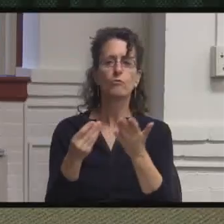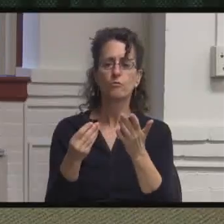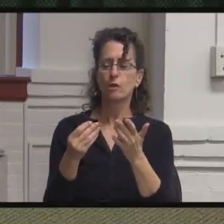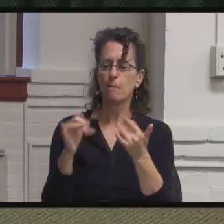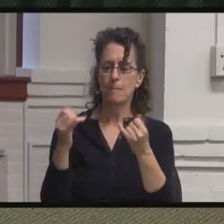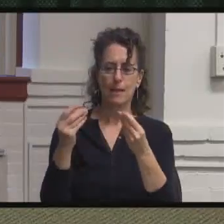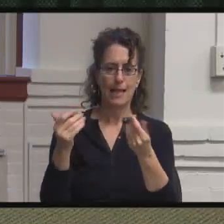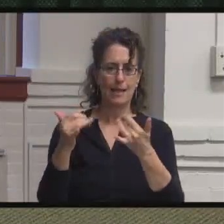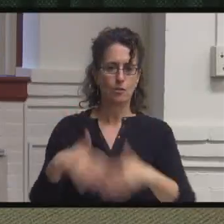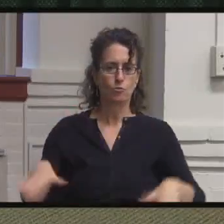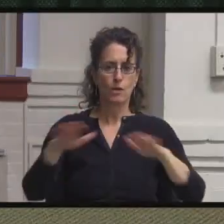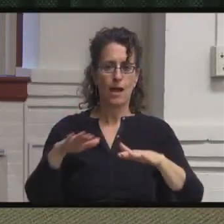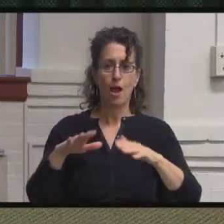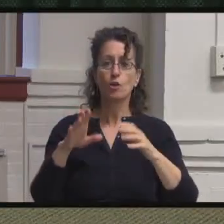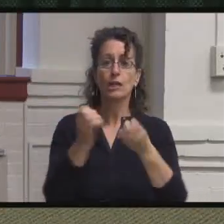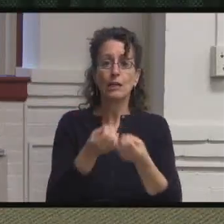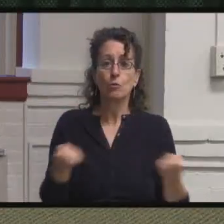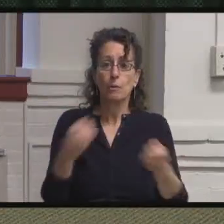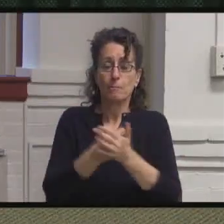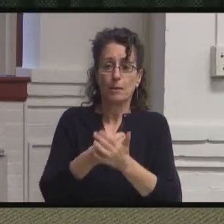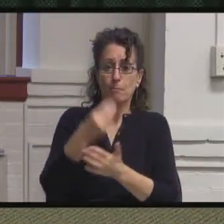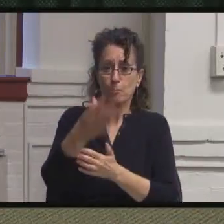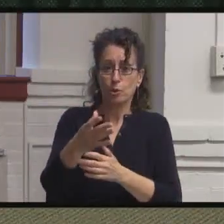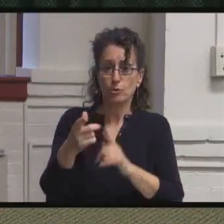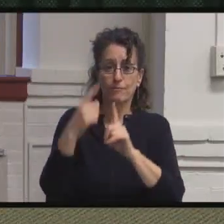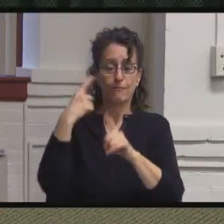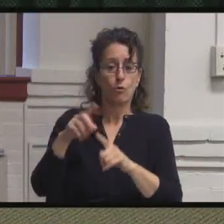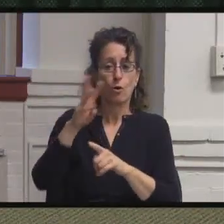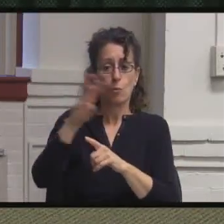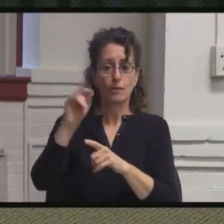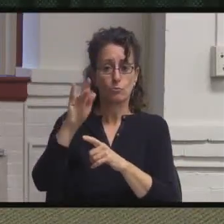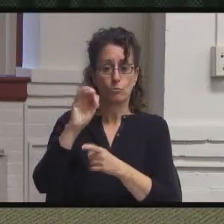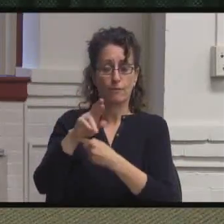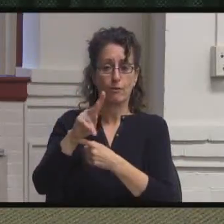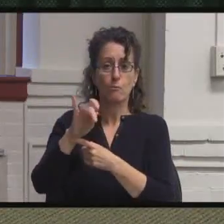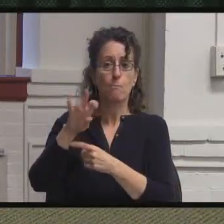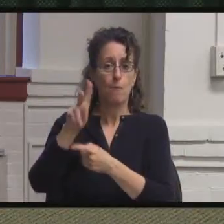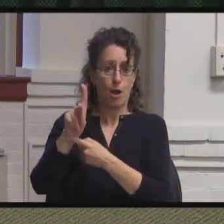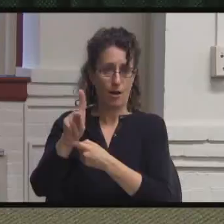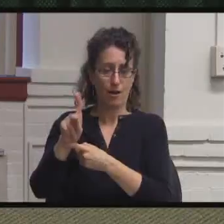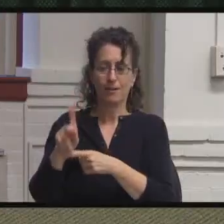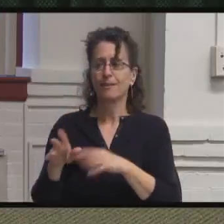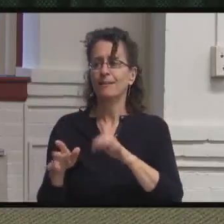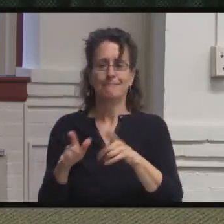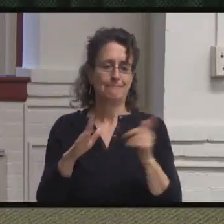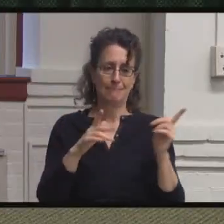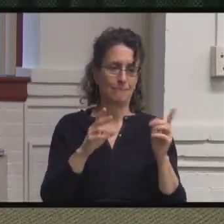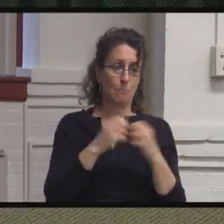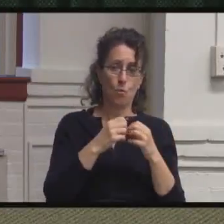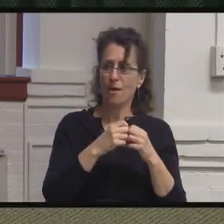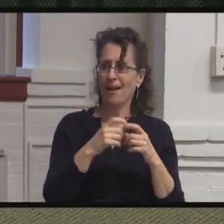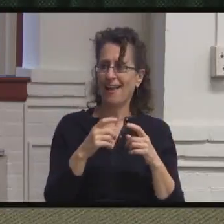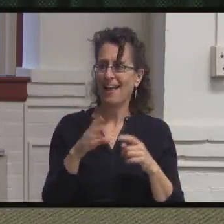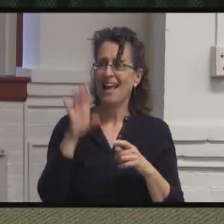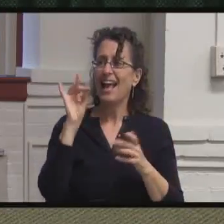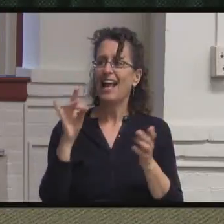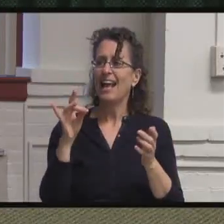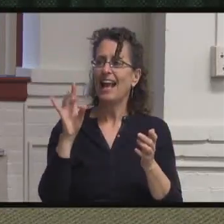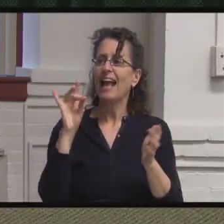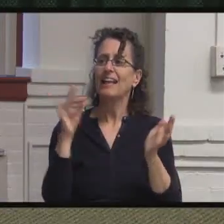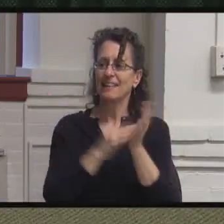equipment for the West River Park from New England Recreation Group in the amount of $18,500. Any further inquiry from the board or any further